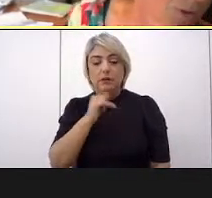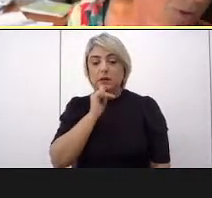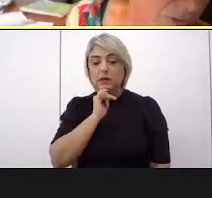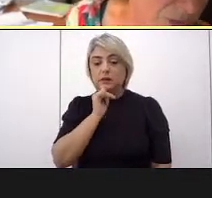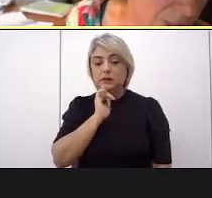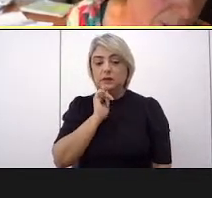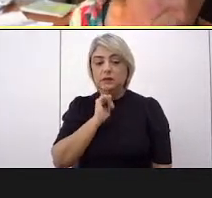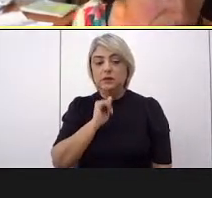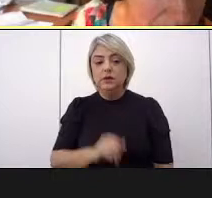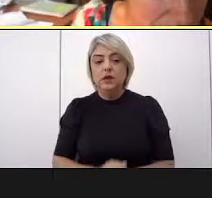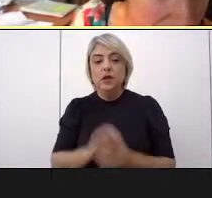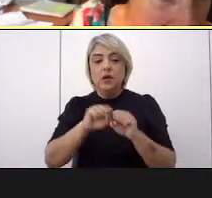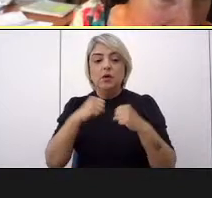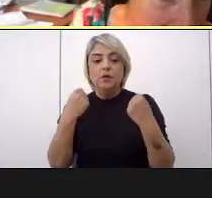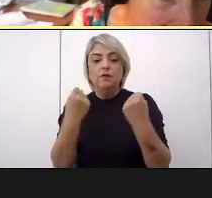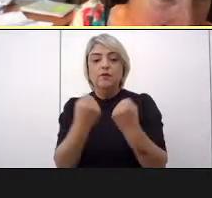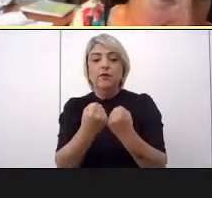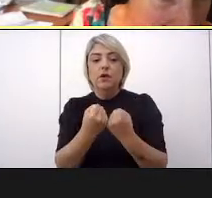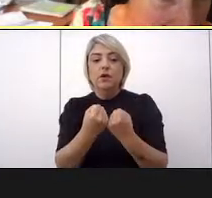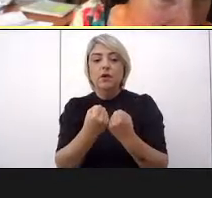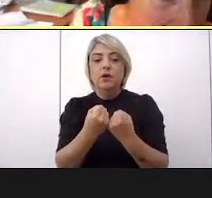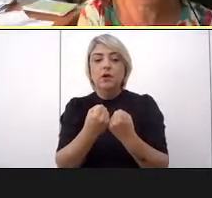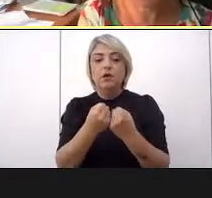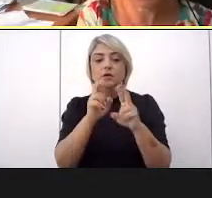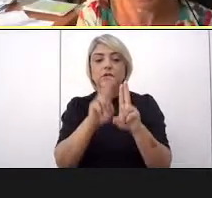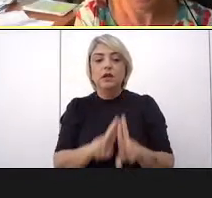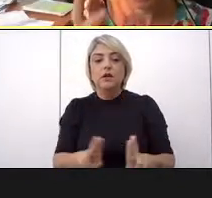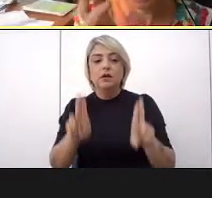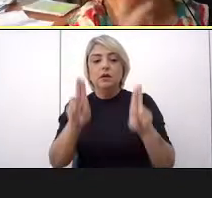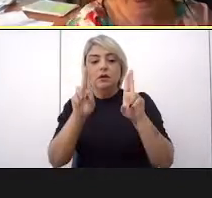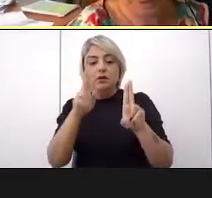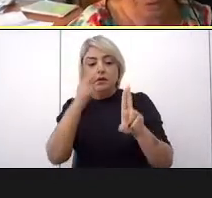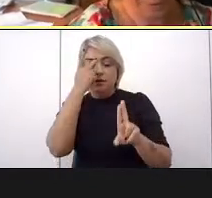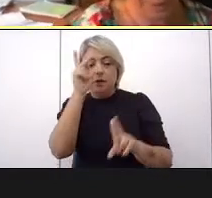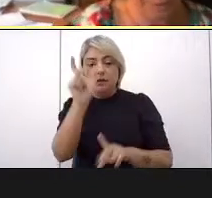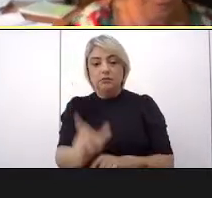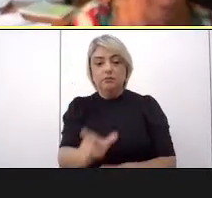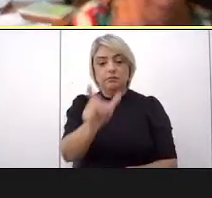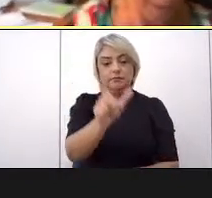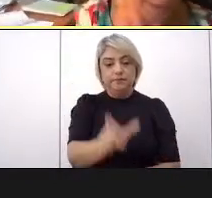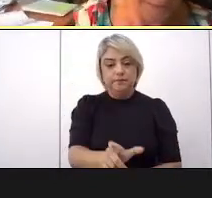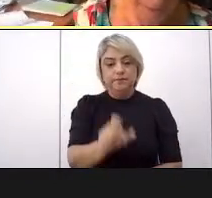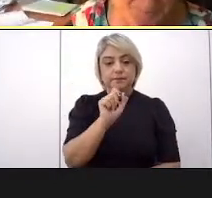on sustainability standards. So both finance and